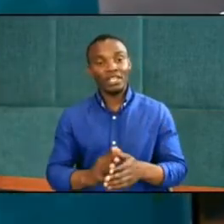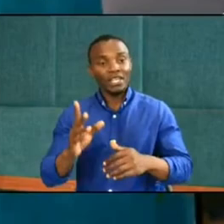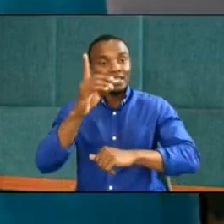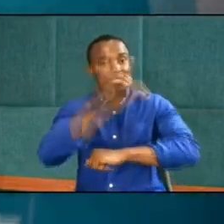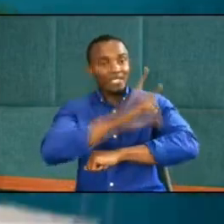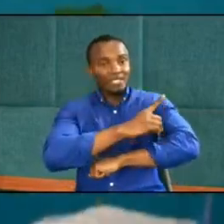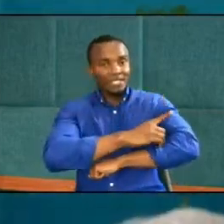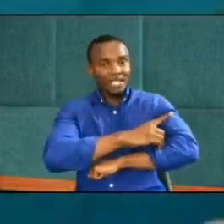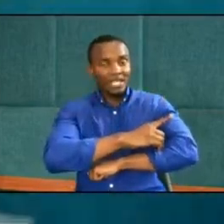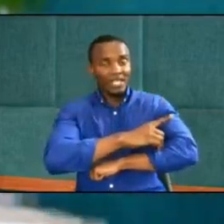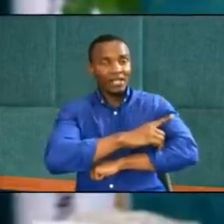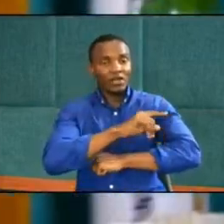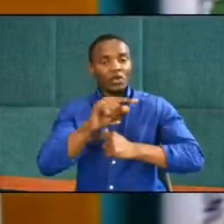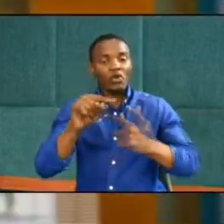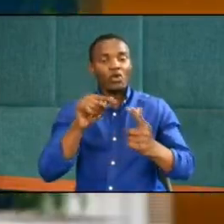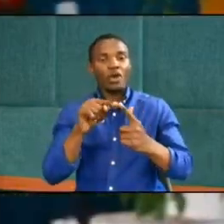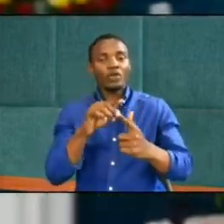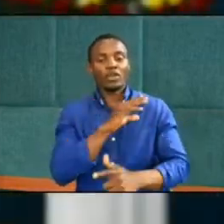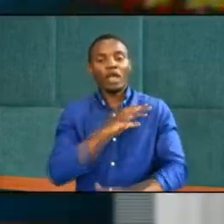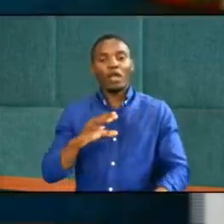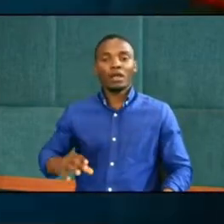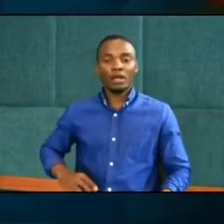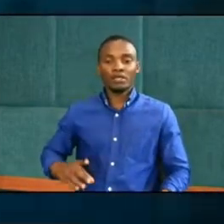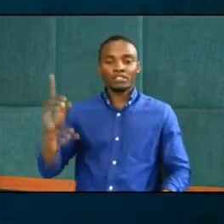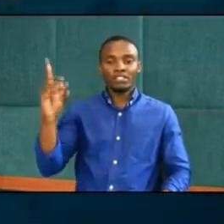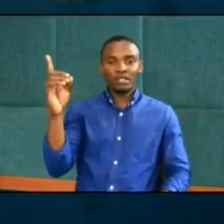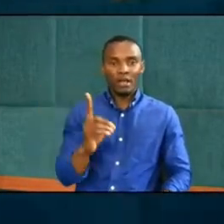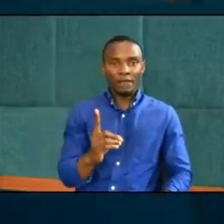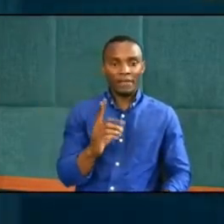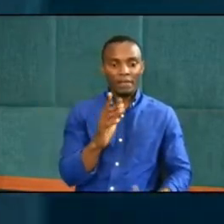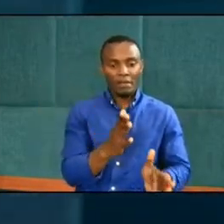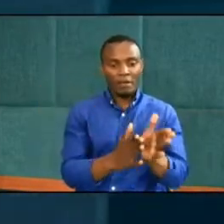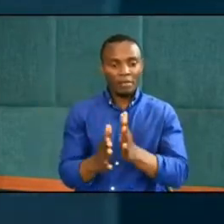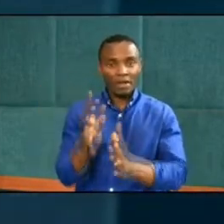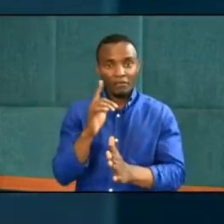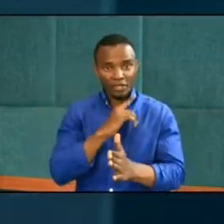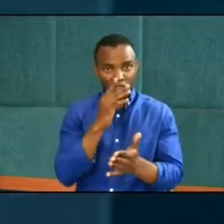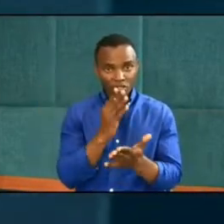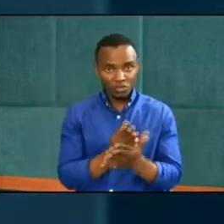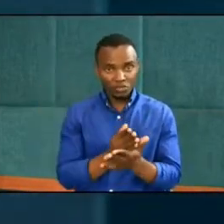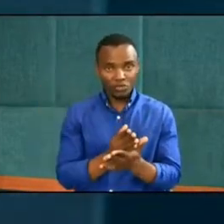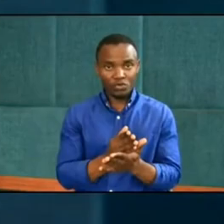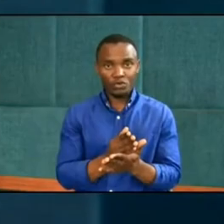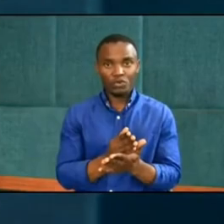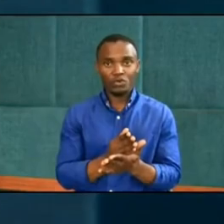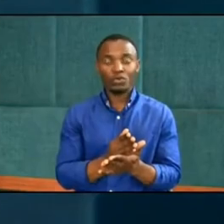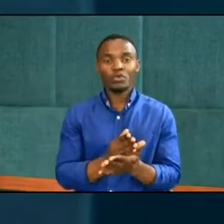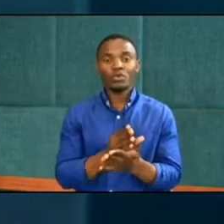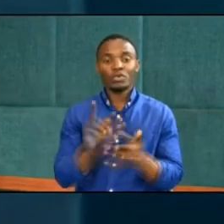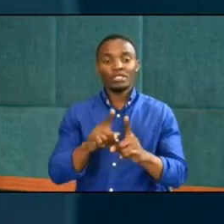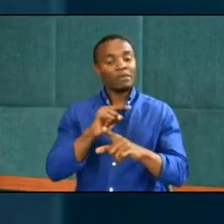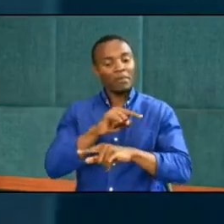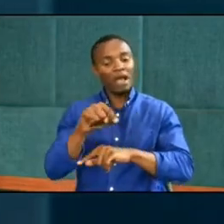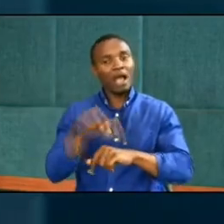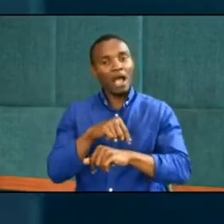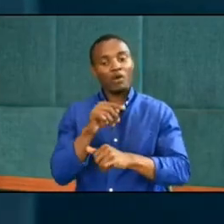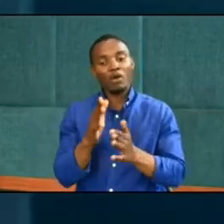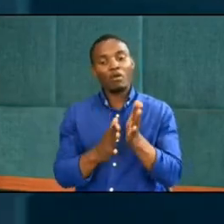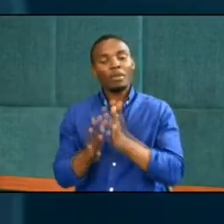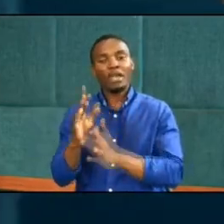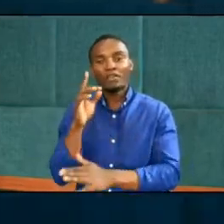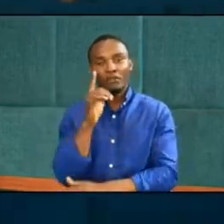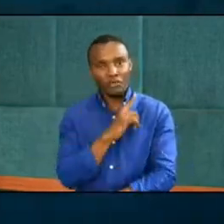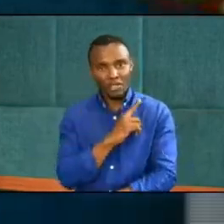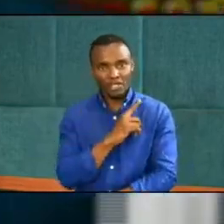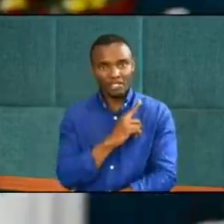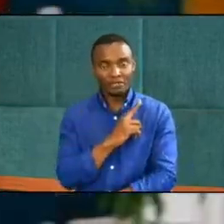day of Christ's coming is set, yes, and the hour is set, that point one, that's what we